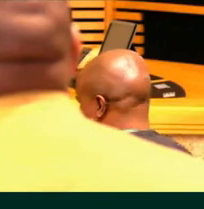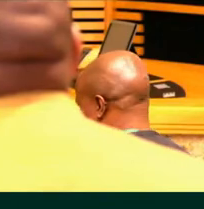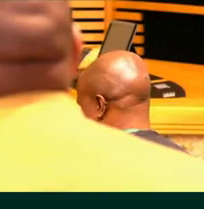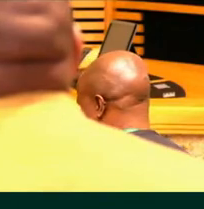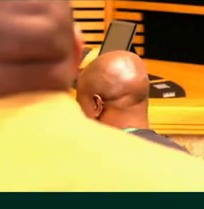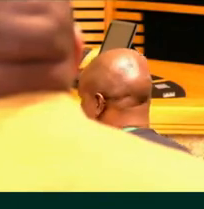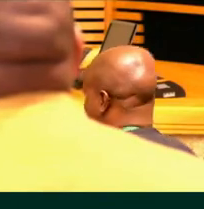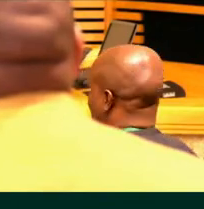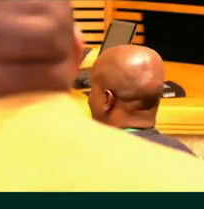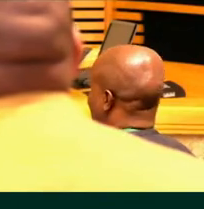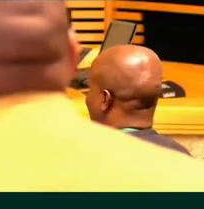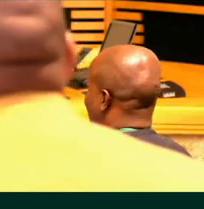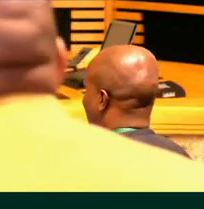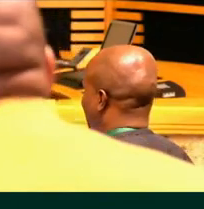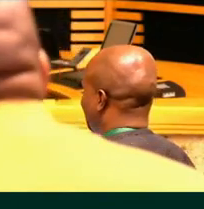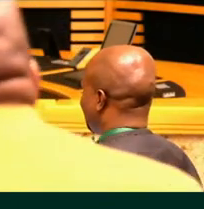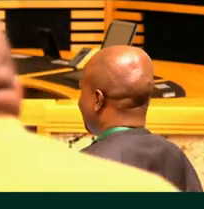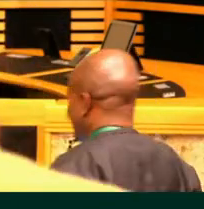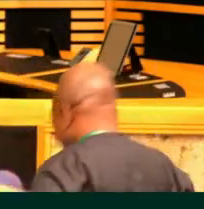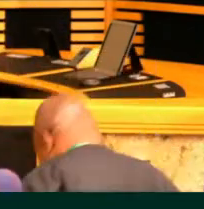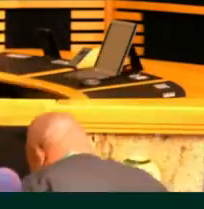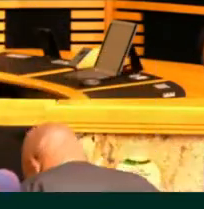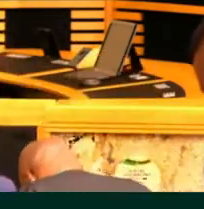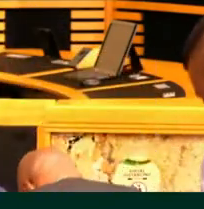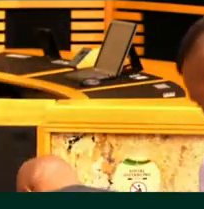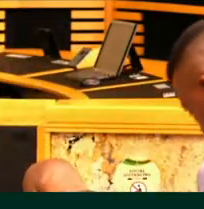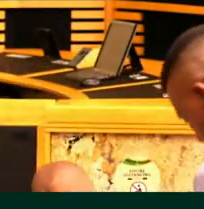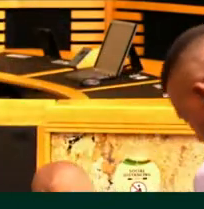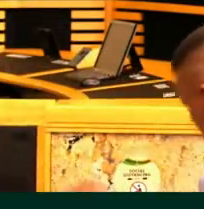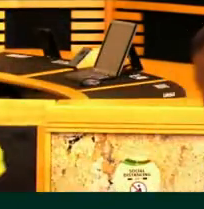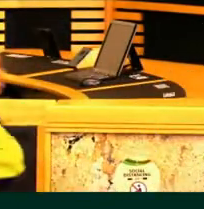you may be seated honorable members